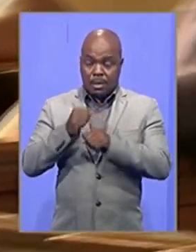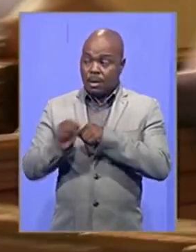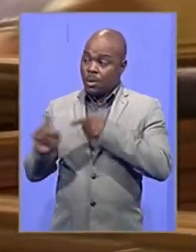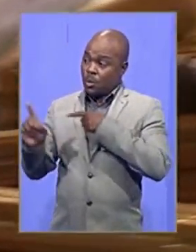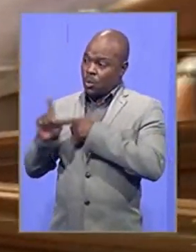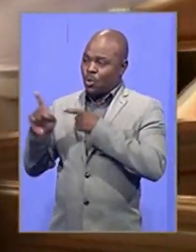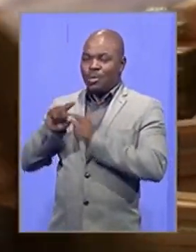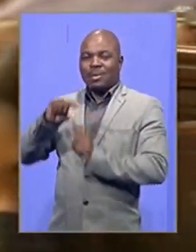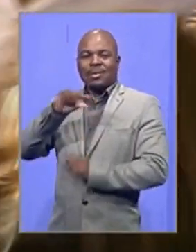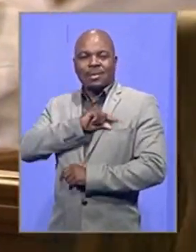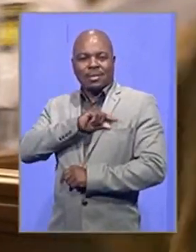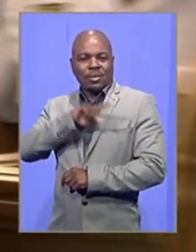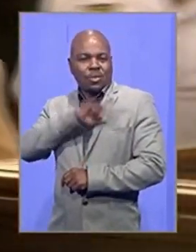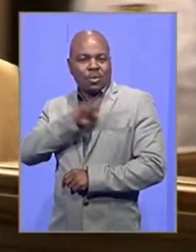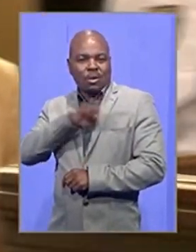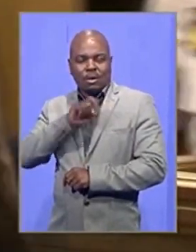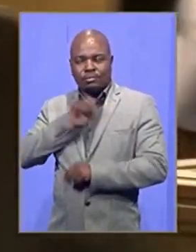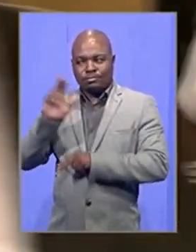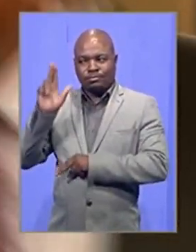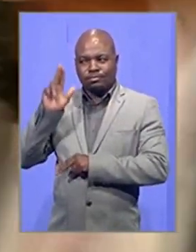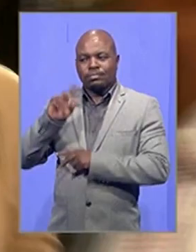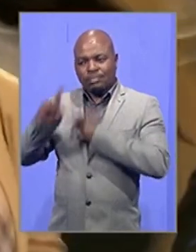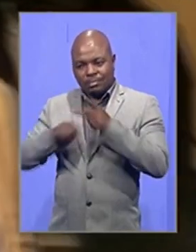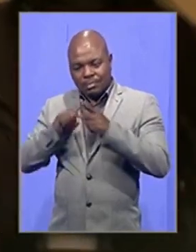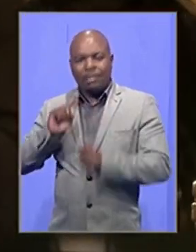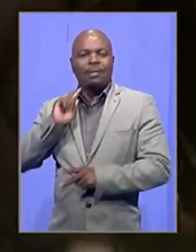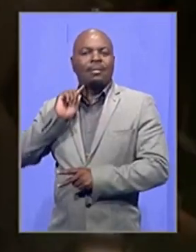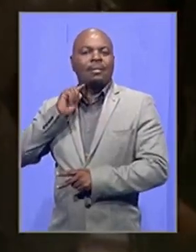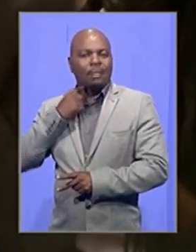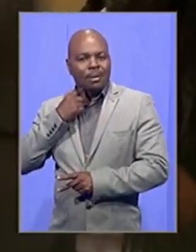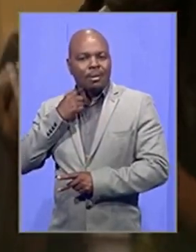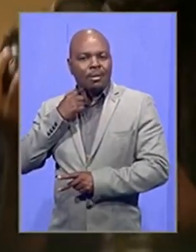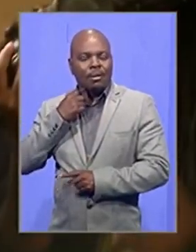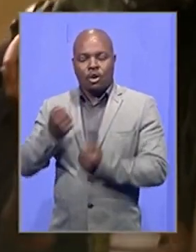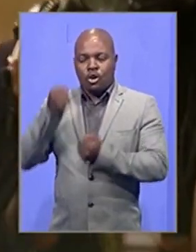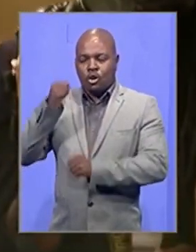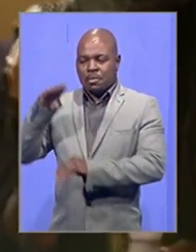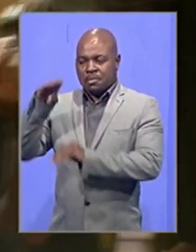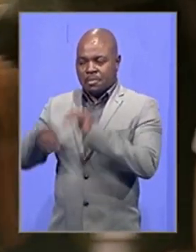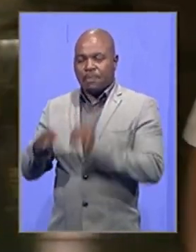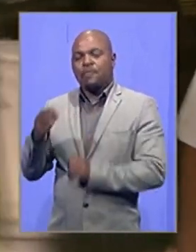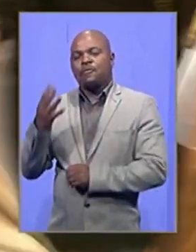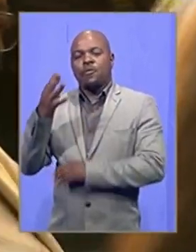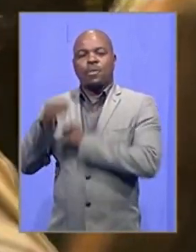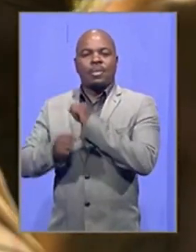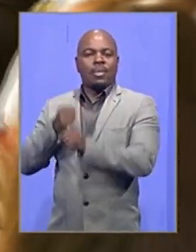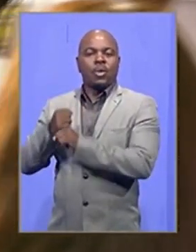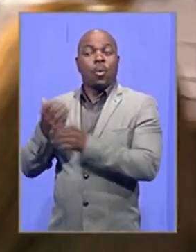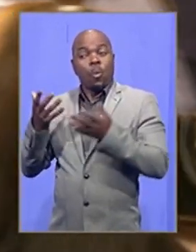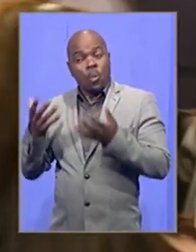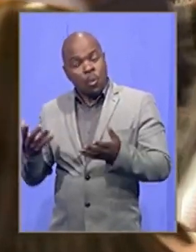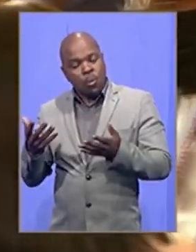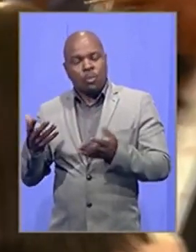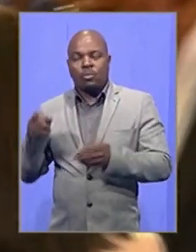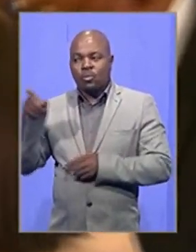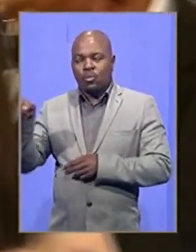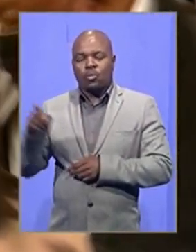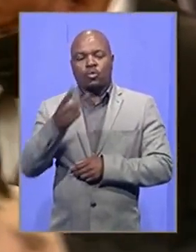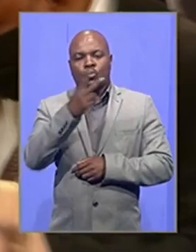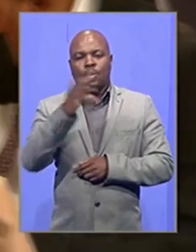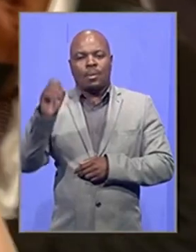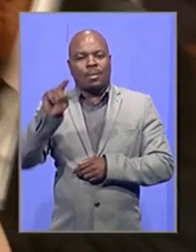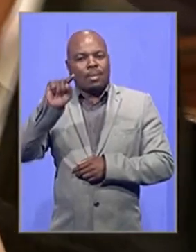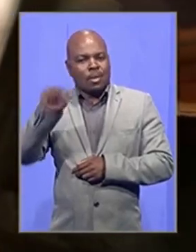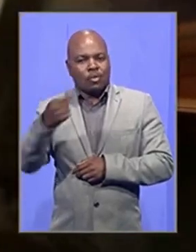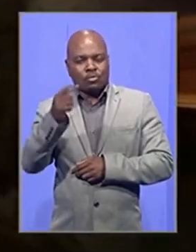bonwa molato wa go bua maaka mo tlase ga maikano mme o ne a tlholelwa dingwaga di le nne kwa kgolegelong kgotsa go duela faine ya diranta di le dikete